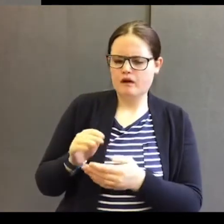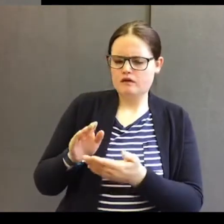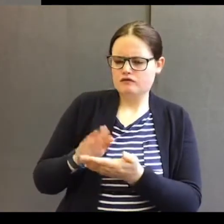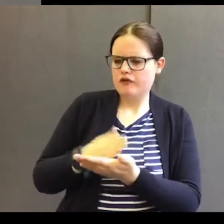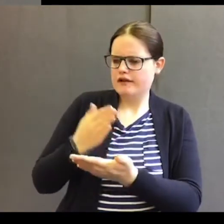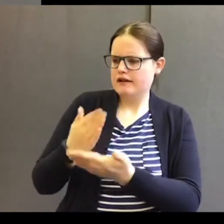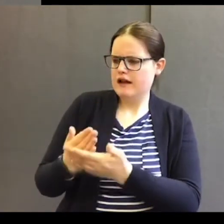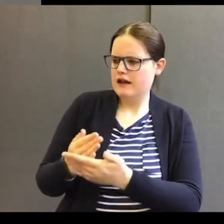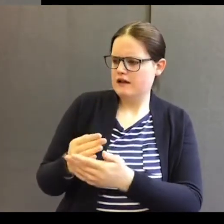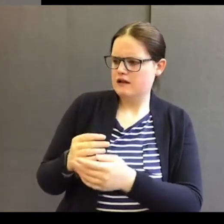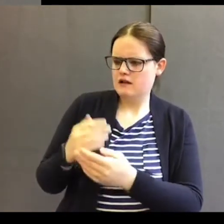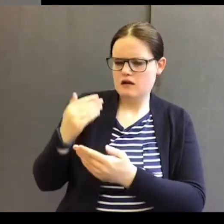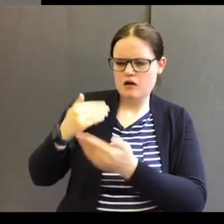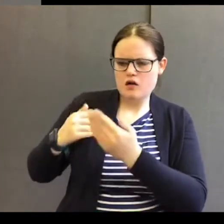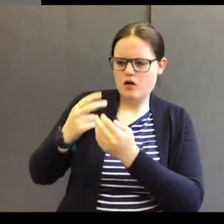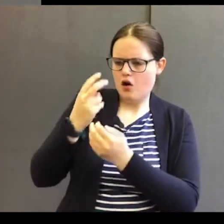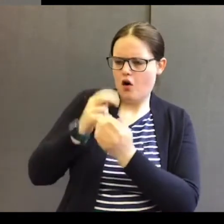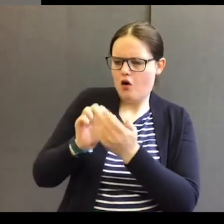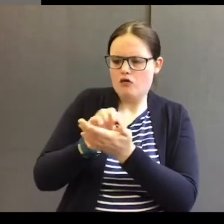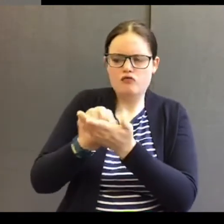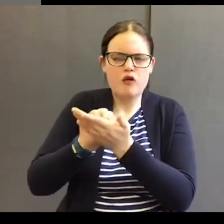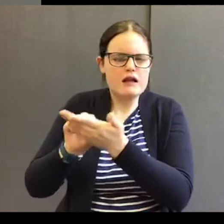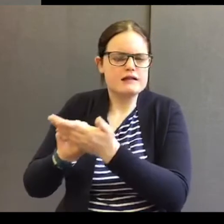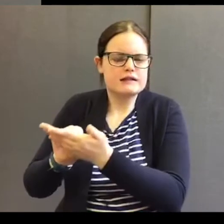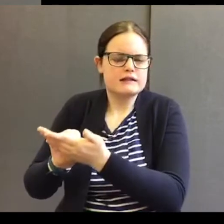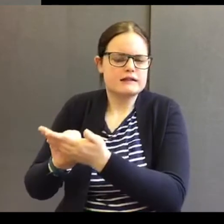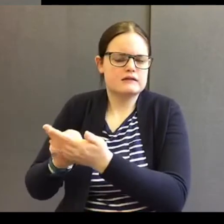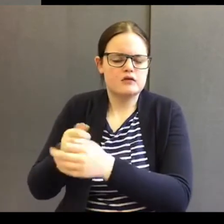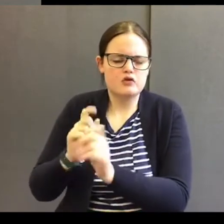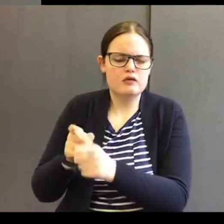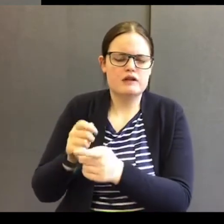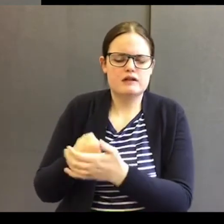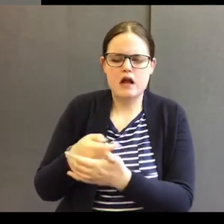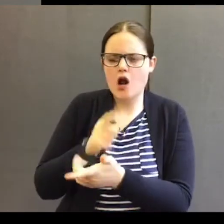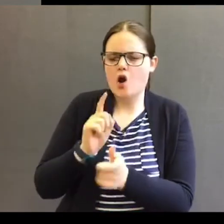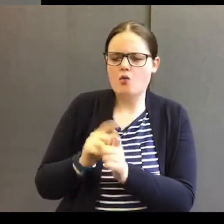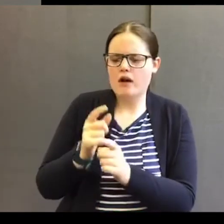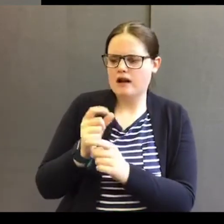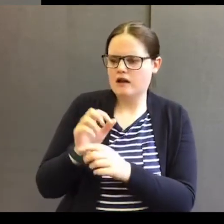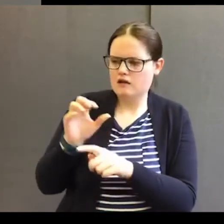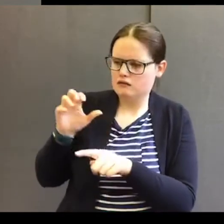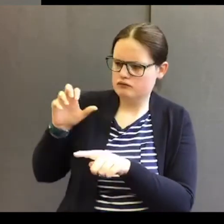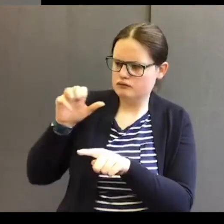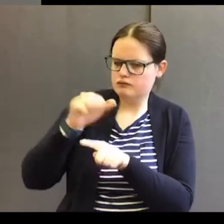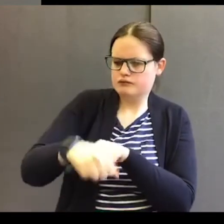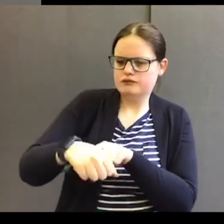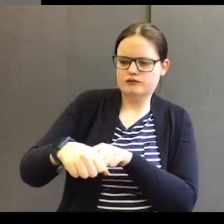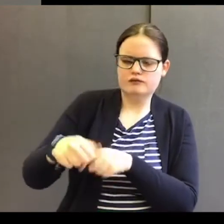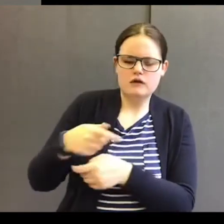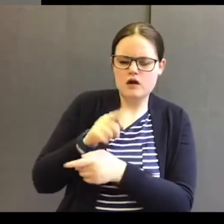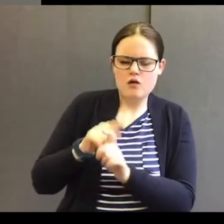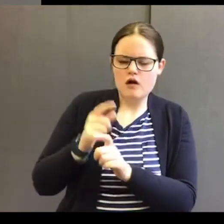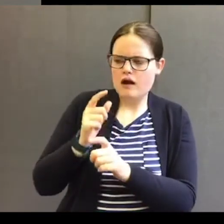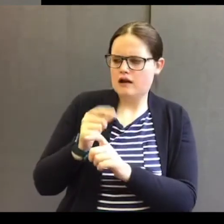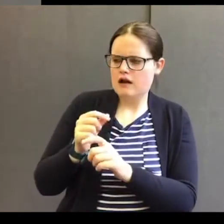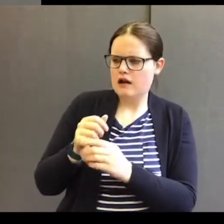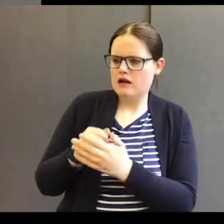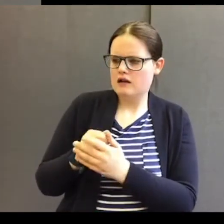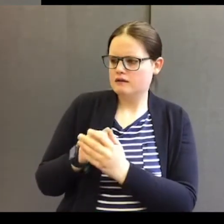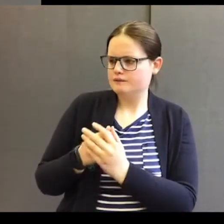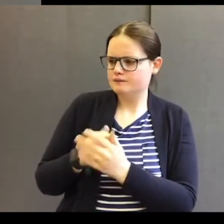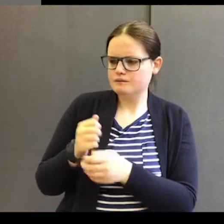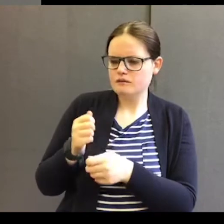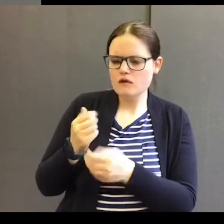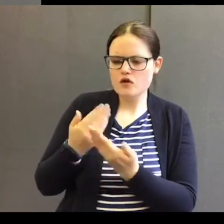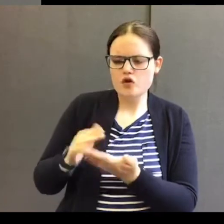that interpret the ancient writings. We can overcome. We